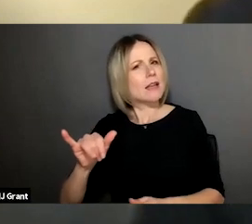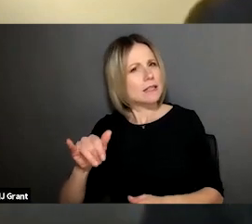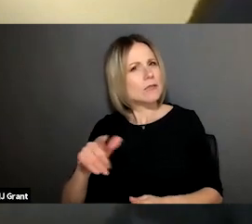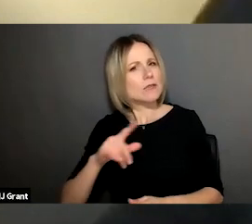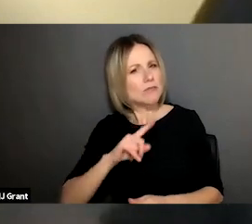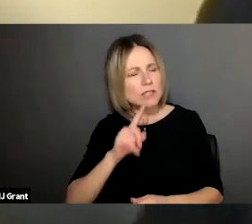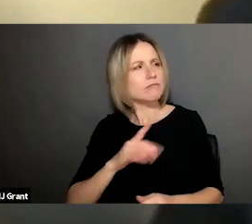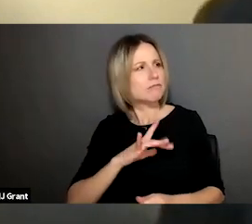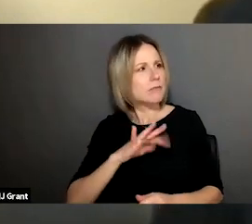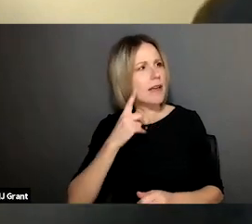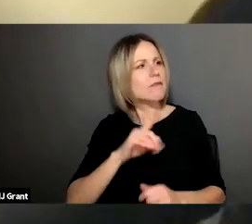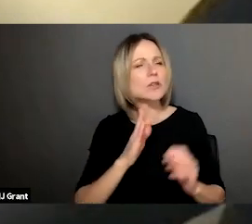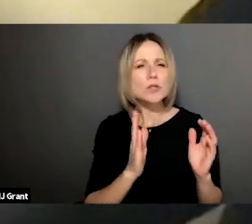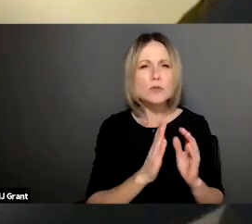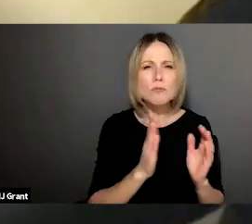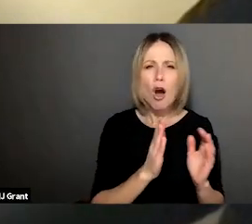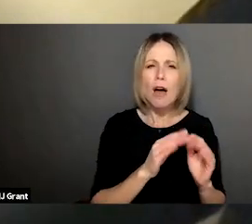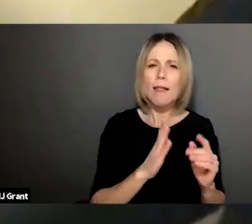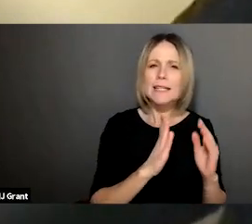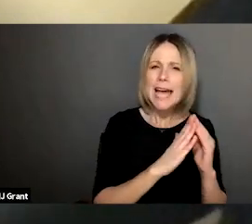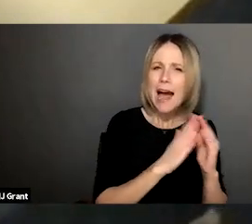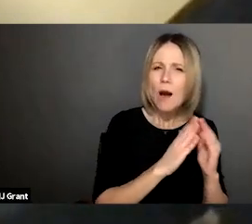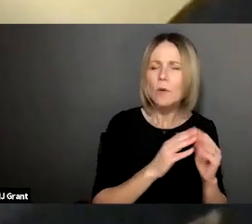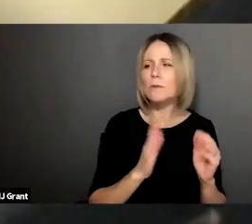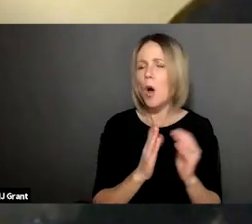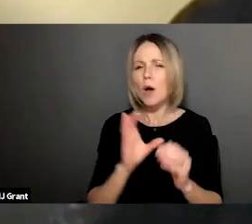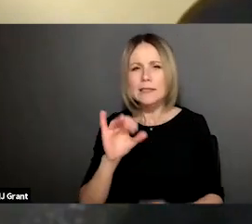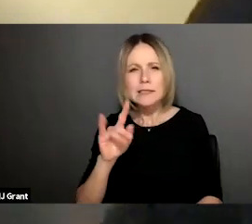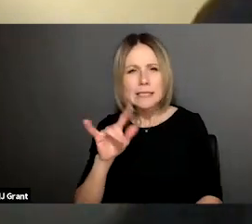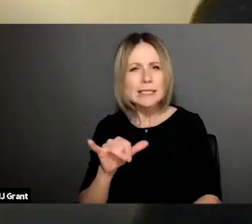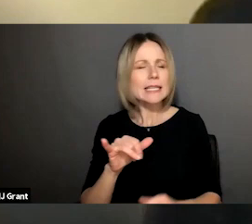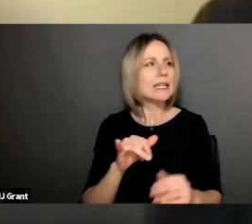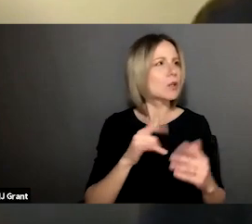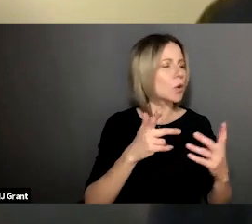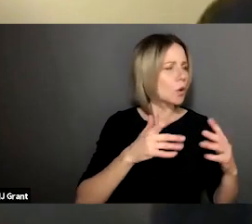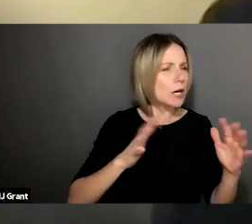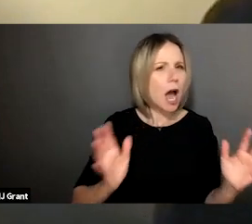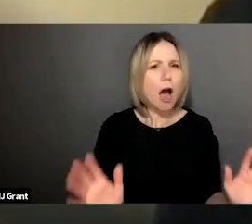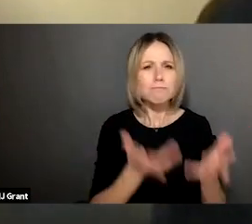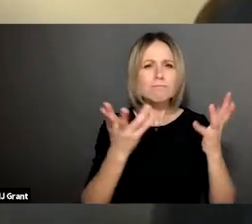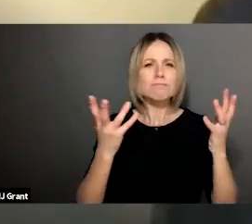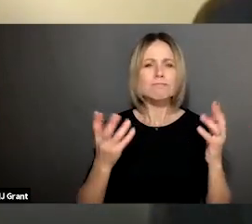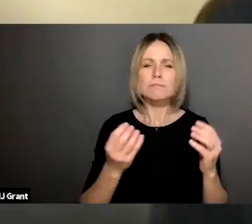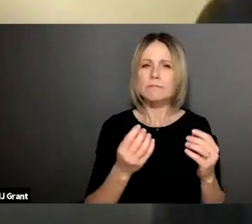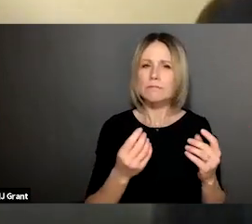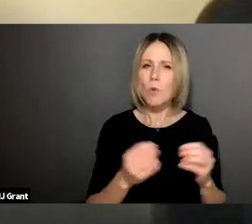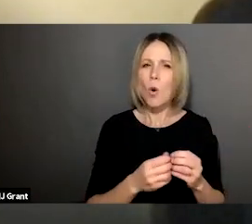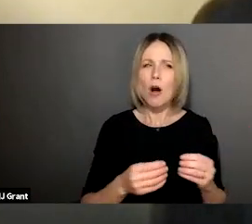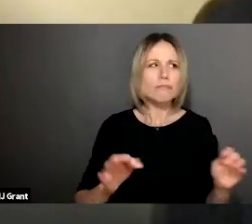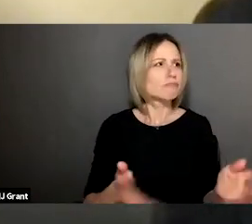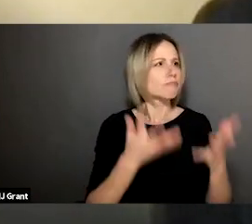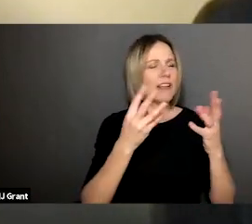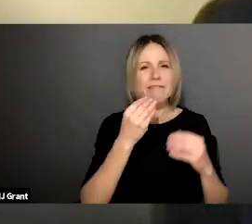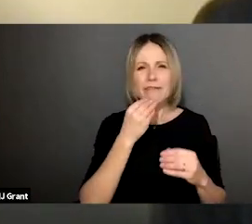towns or cities and towns to bring a food scene to life a little more quickly than they might